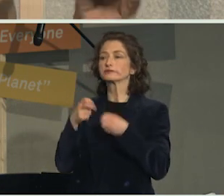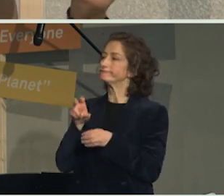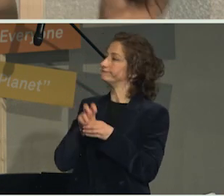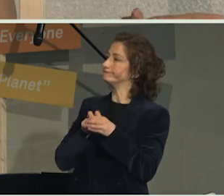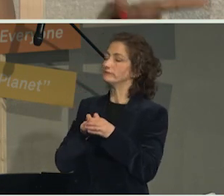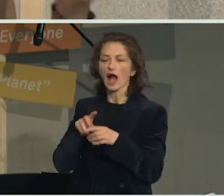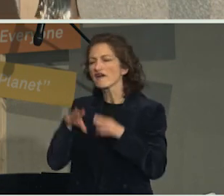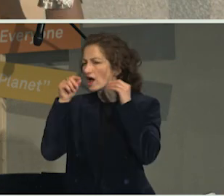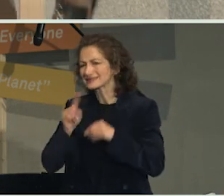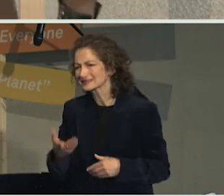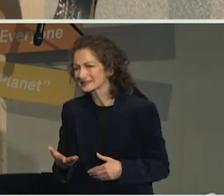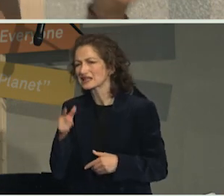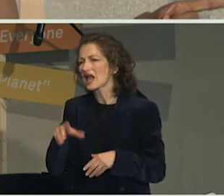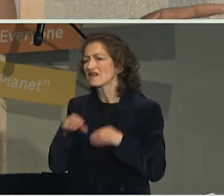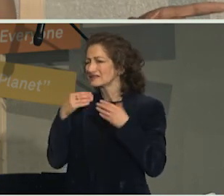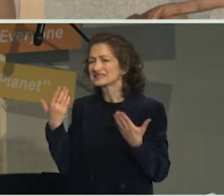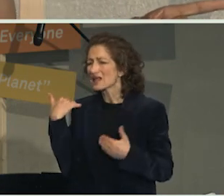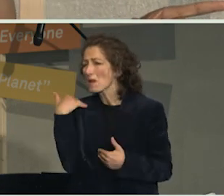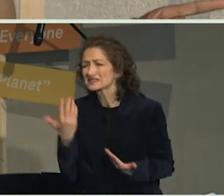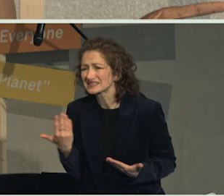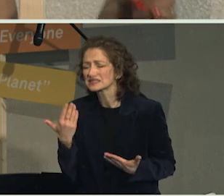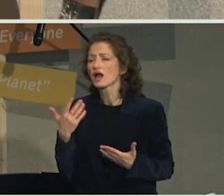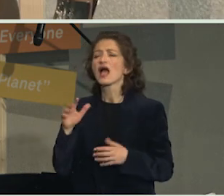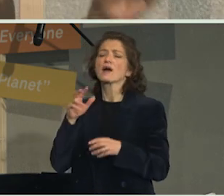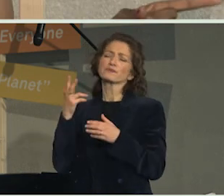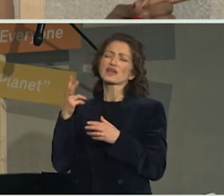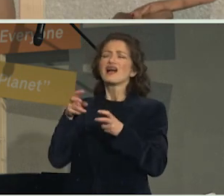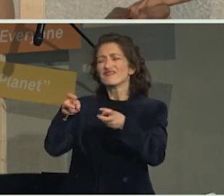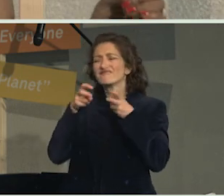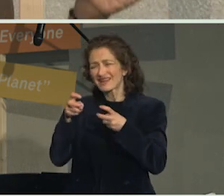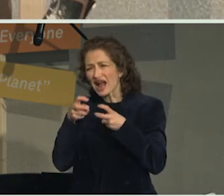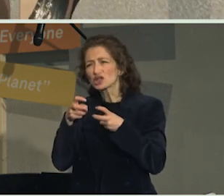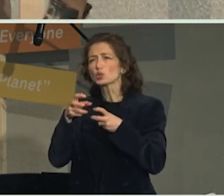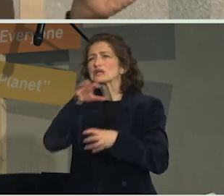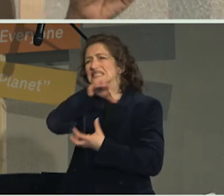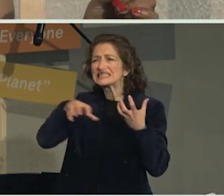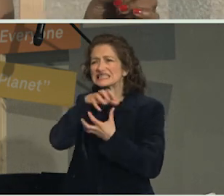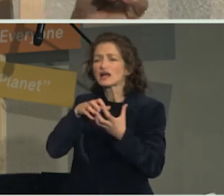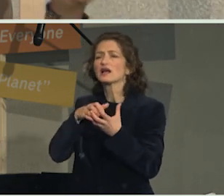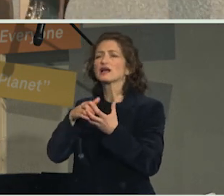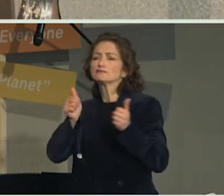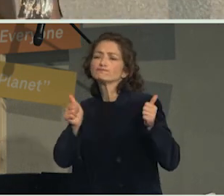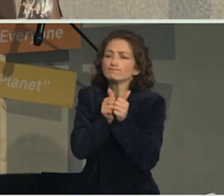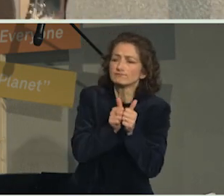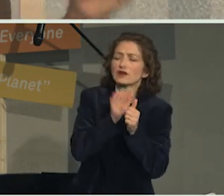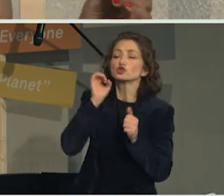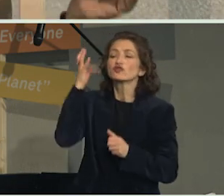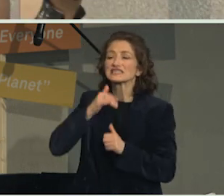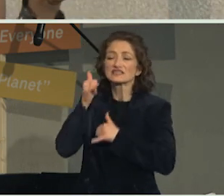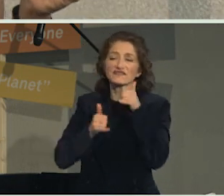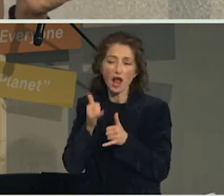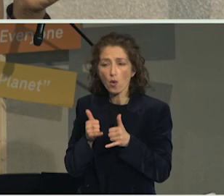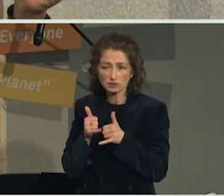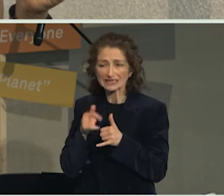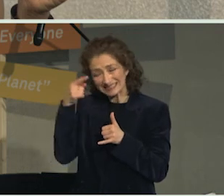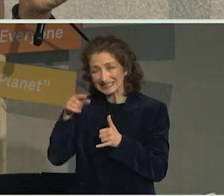Rosa Parks started by being a rape crisis advocate for Black women who were raped in the South and never were